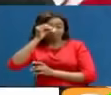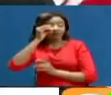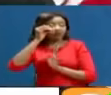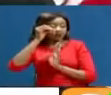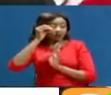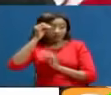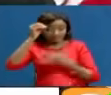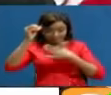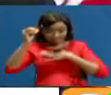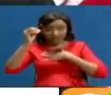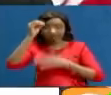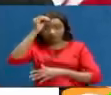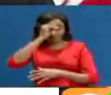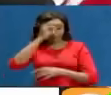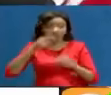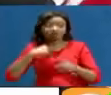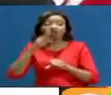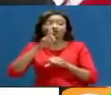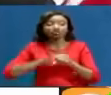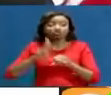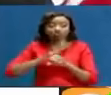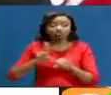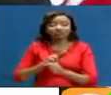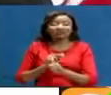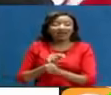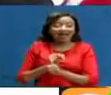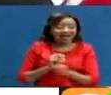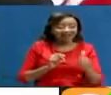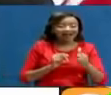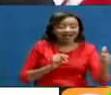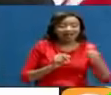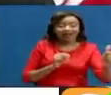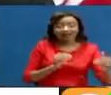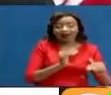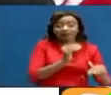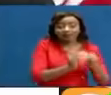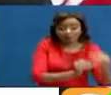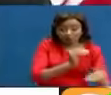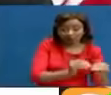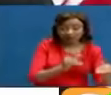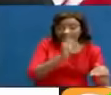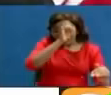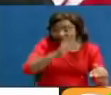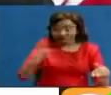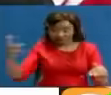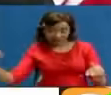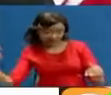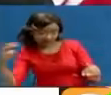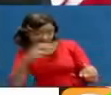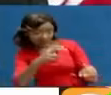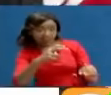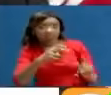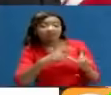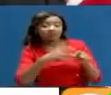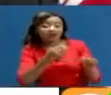BBI, the conversation. As to whether they will take them up or not is a different story. So you have spoken